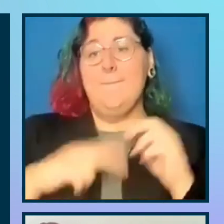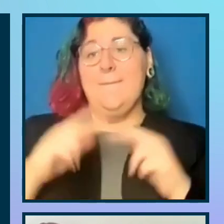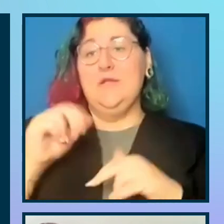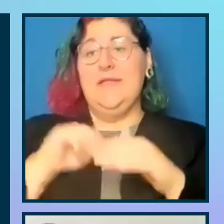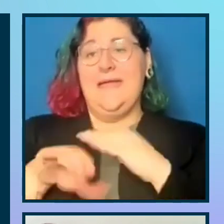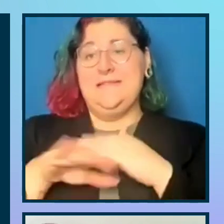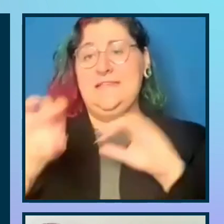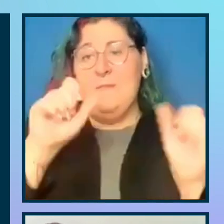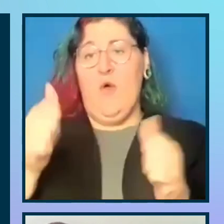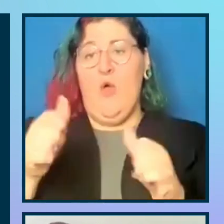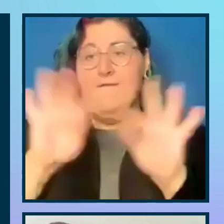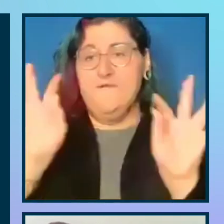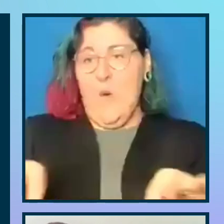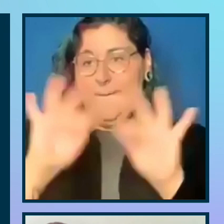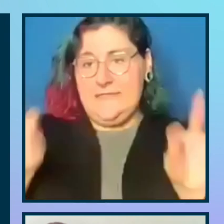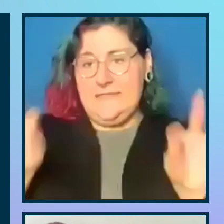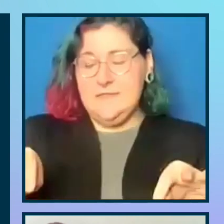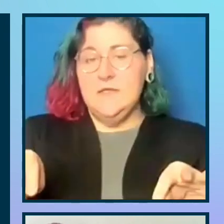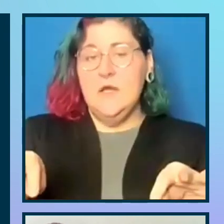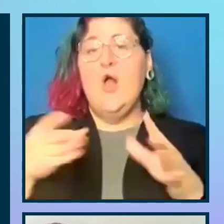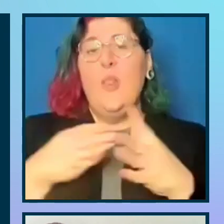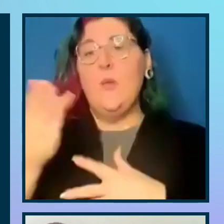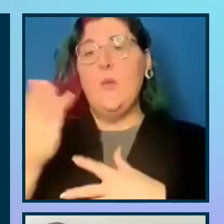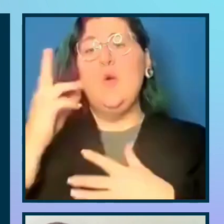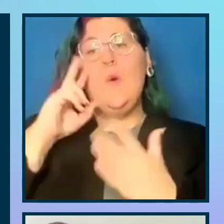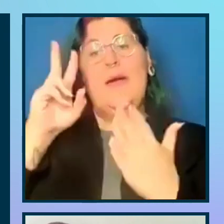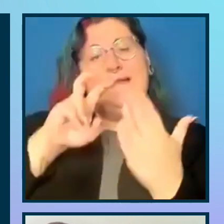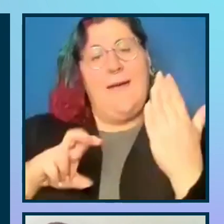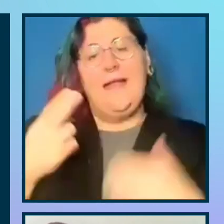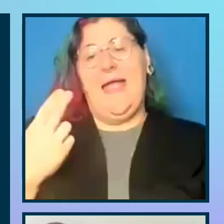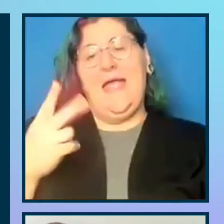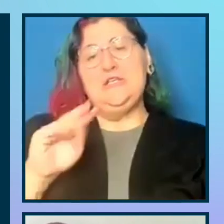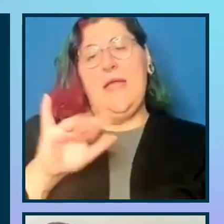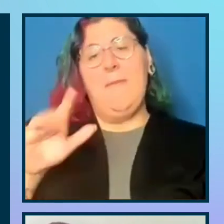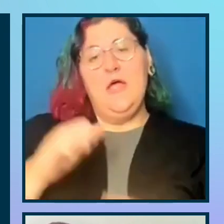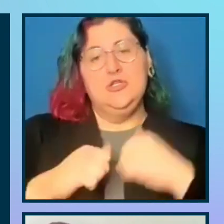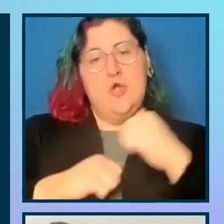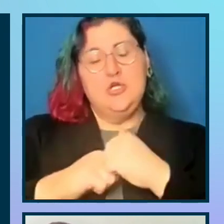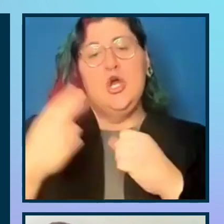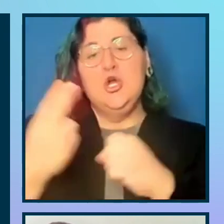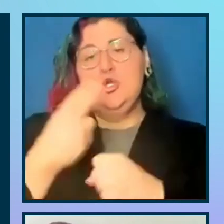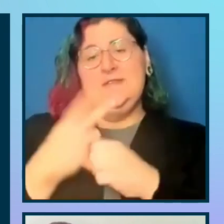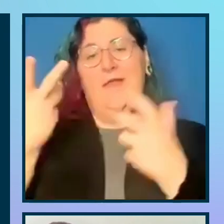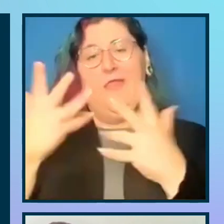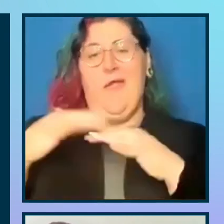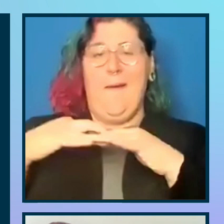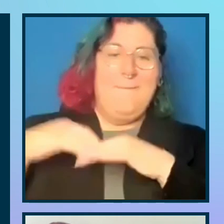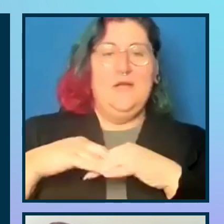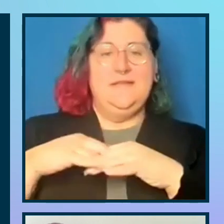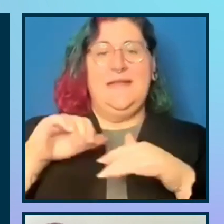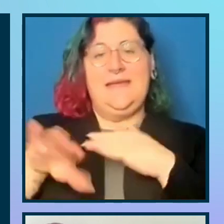accessibility issues through examining HTML structure and by using the built-in accessibility tree tool available in your Evergreen